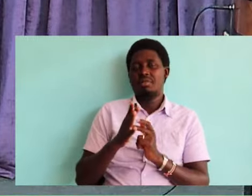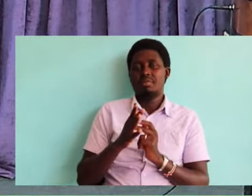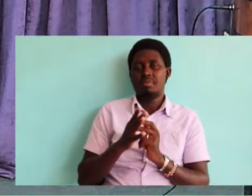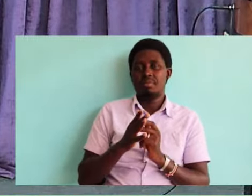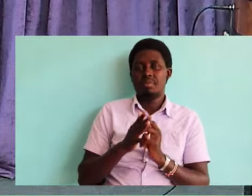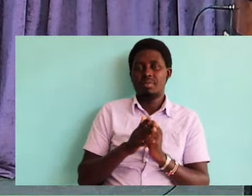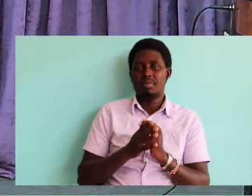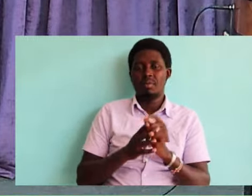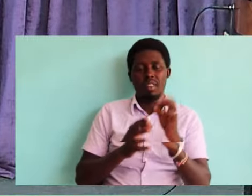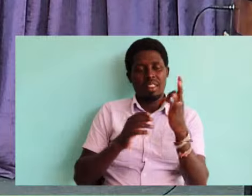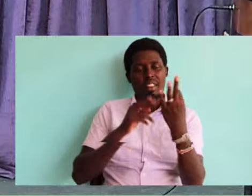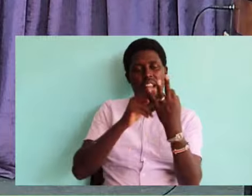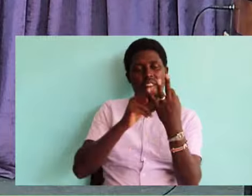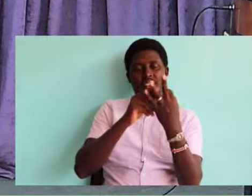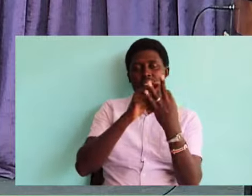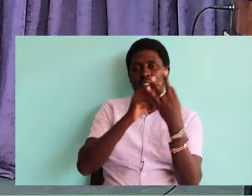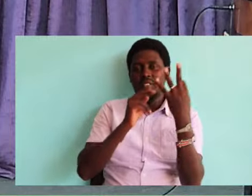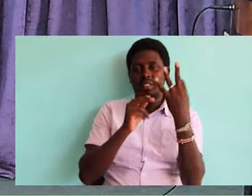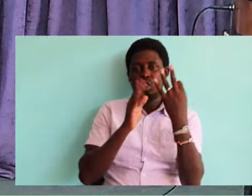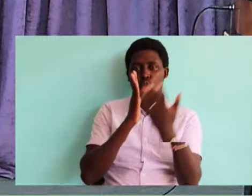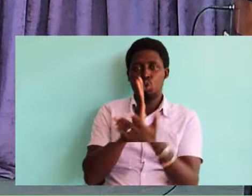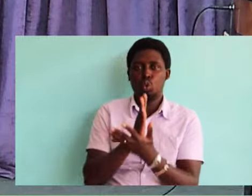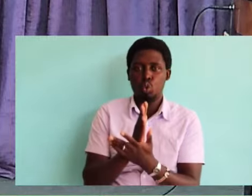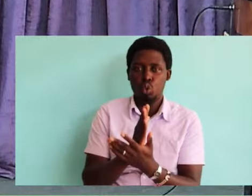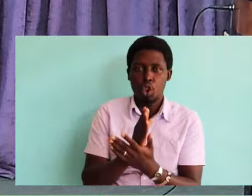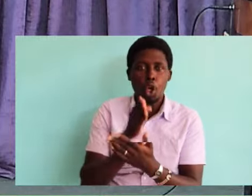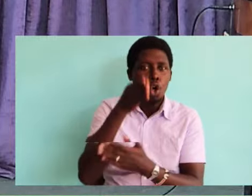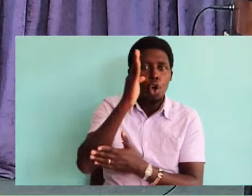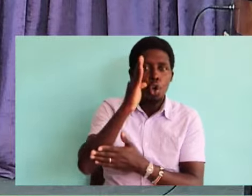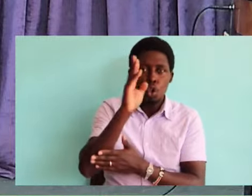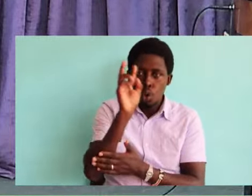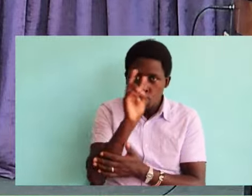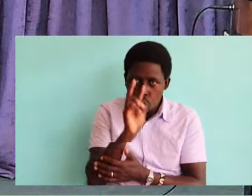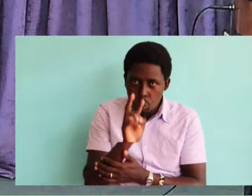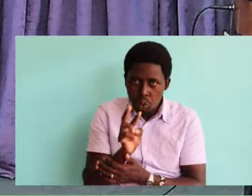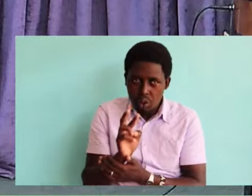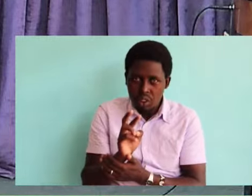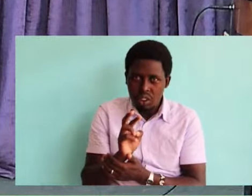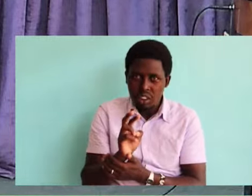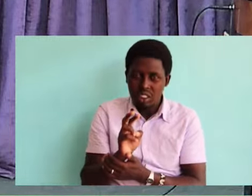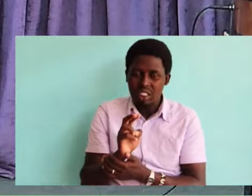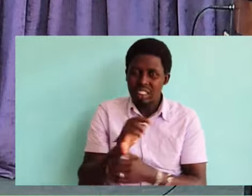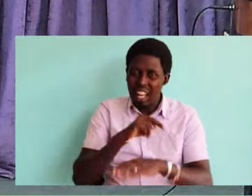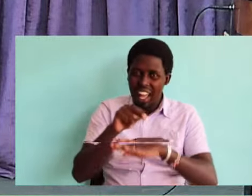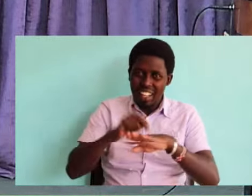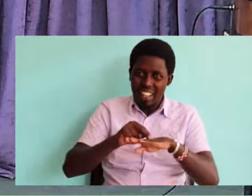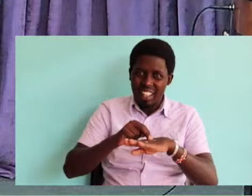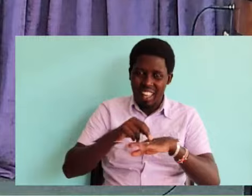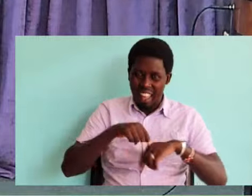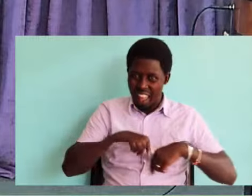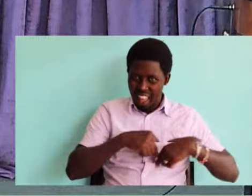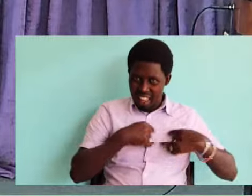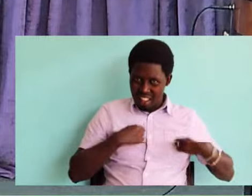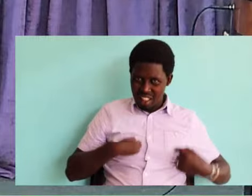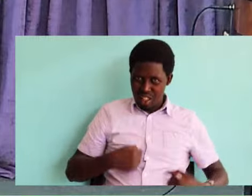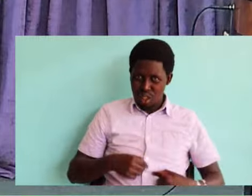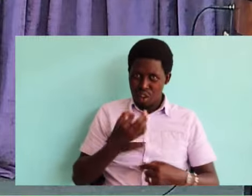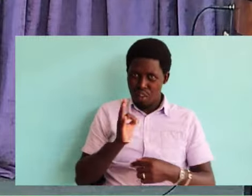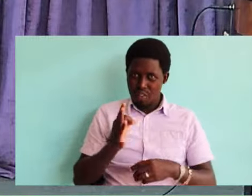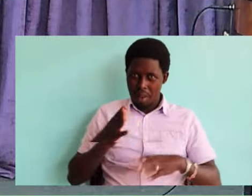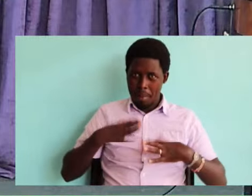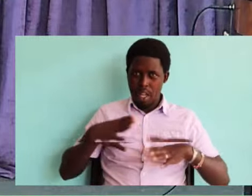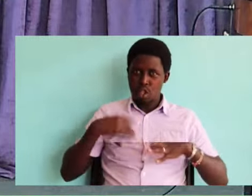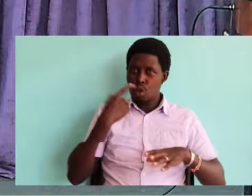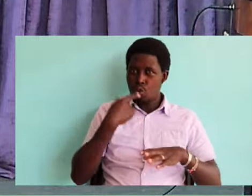The third truth is that God looks at the heart of the giver. God